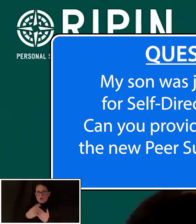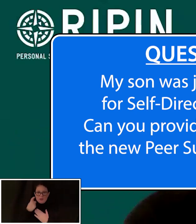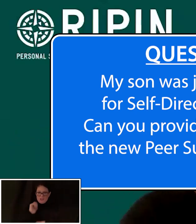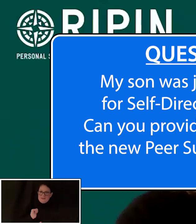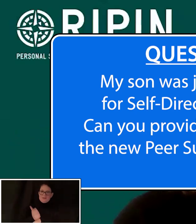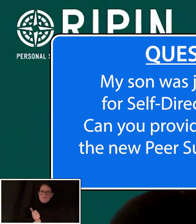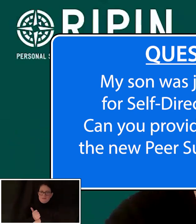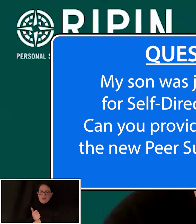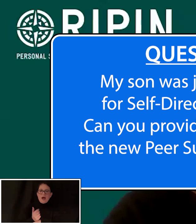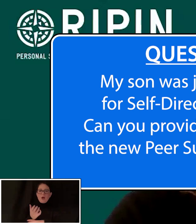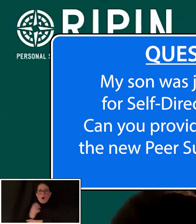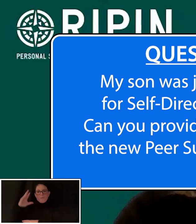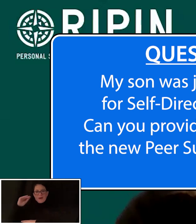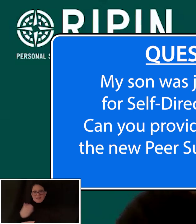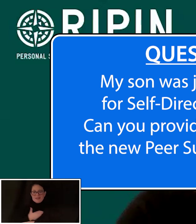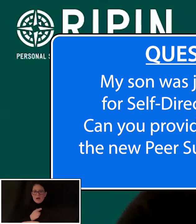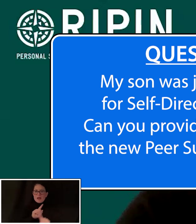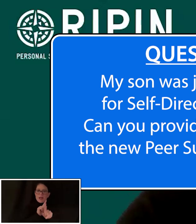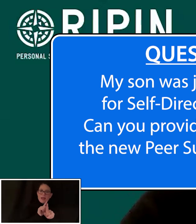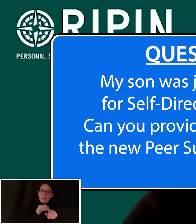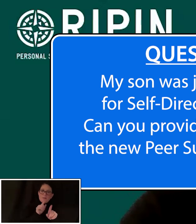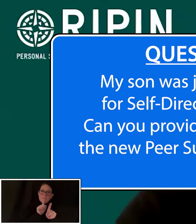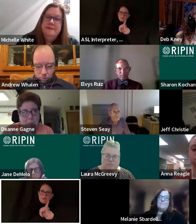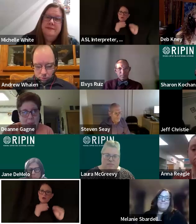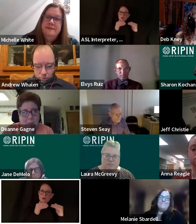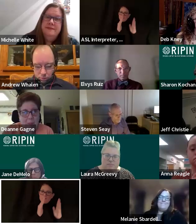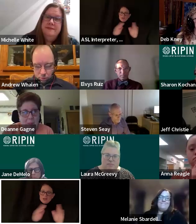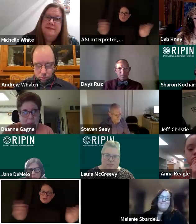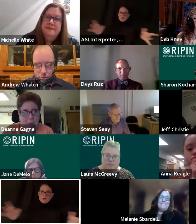really like to connect him with a peer mentor when that becomes available.